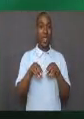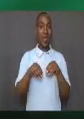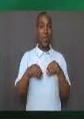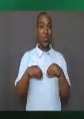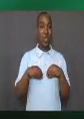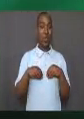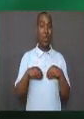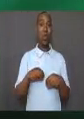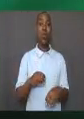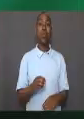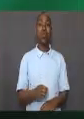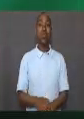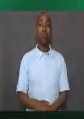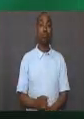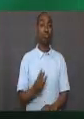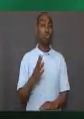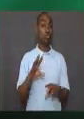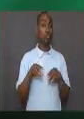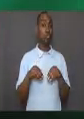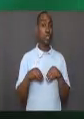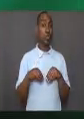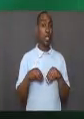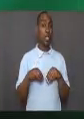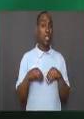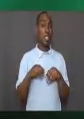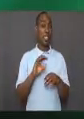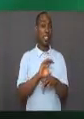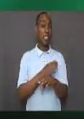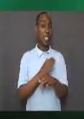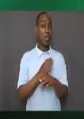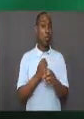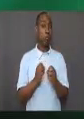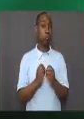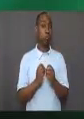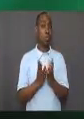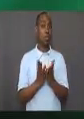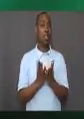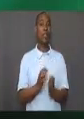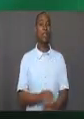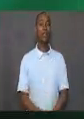much fluid, the cell will eventually burst.